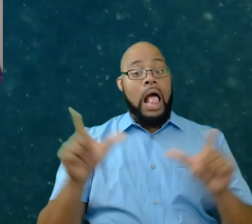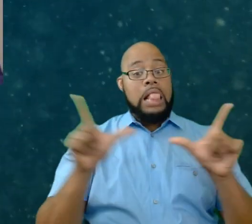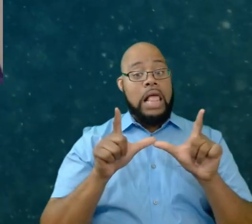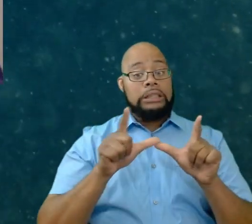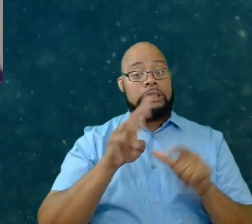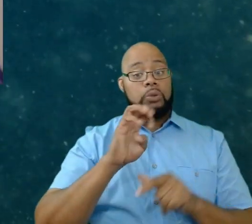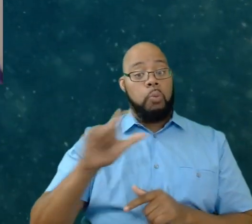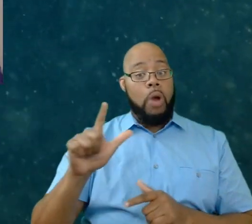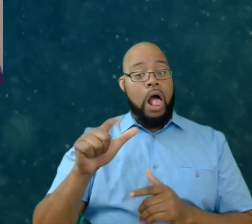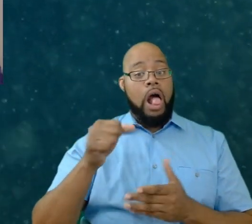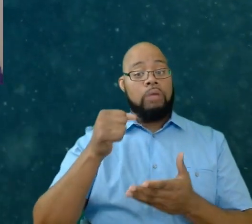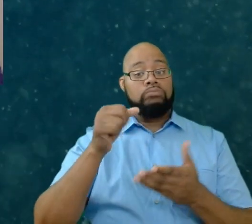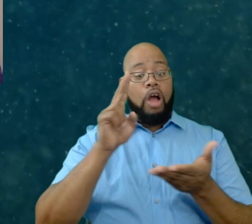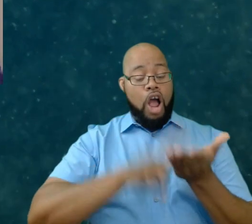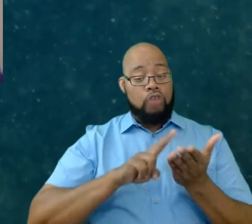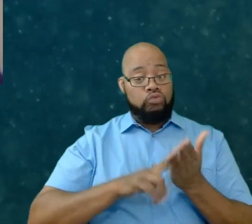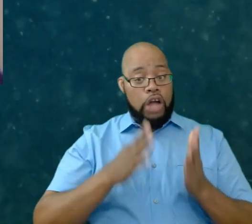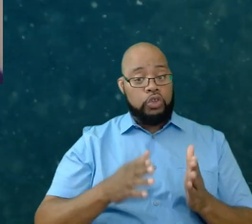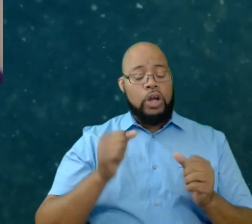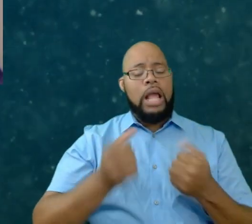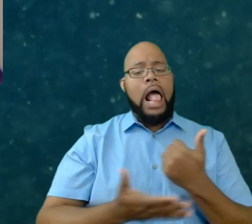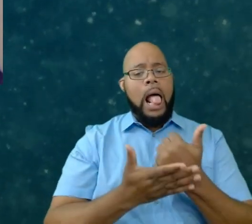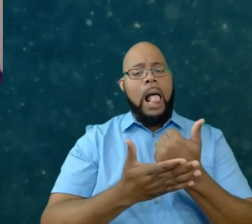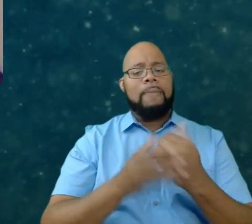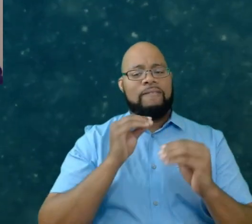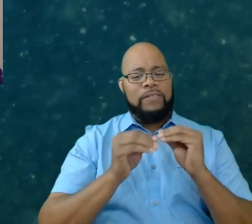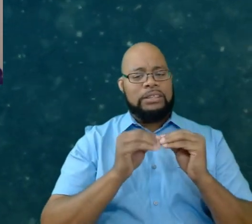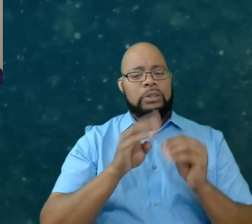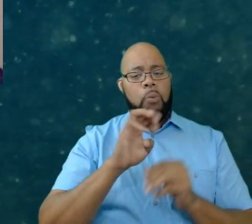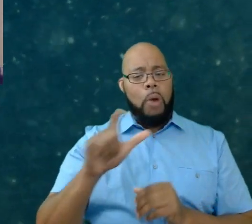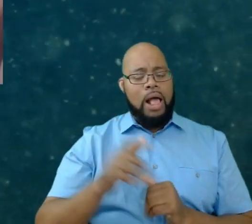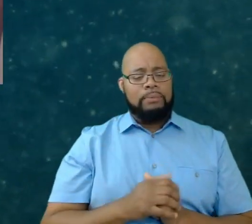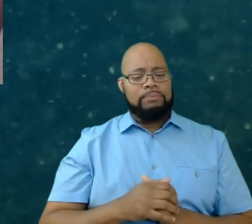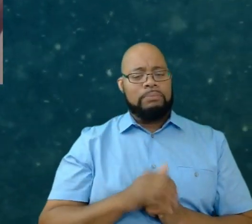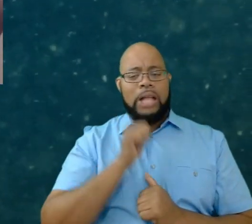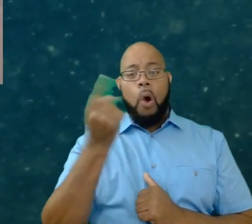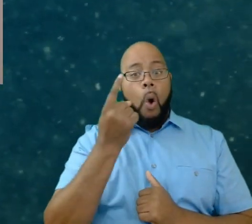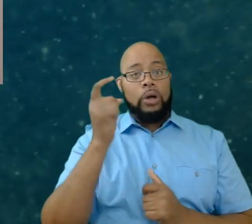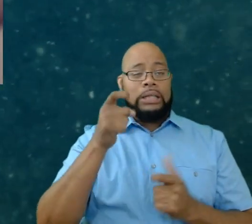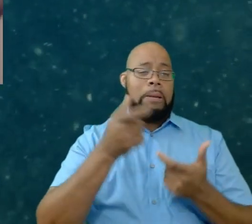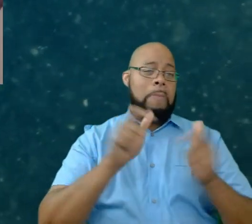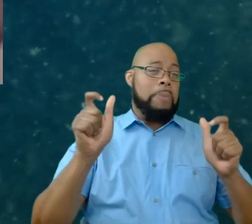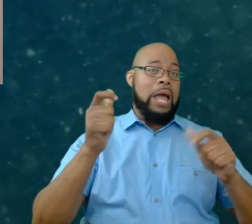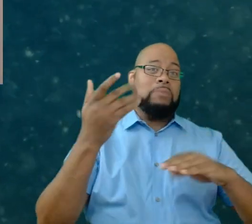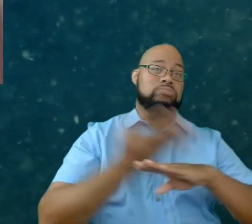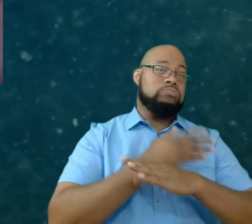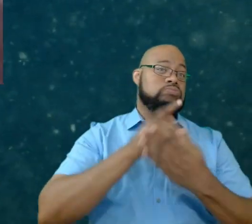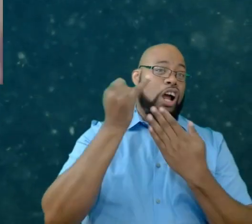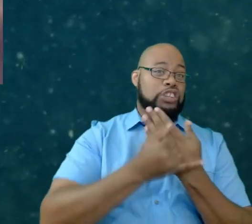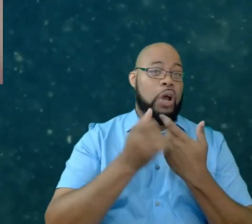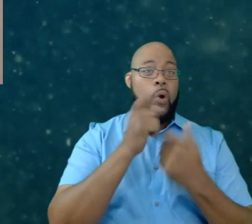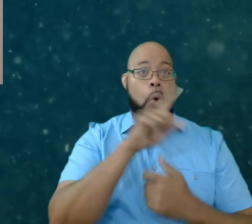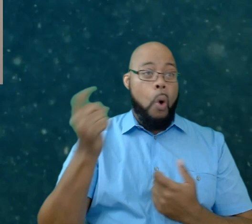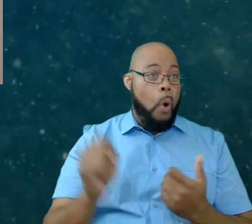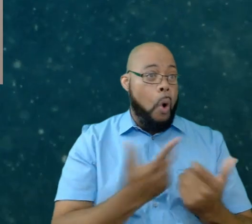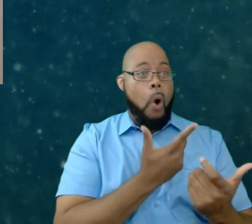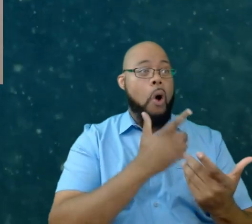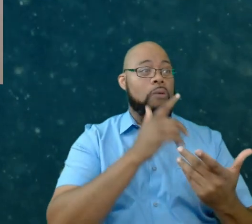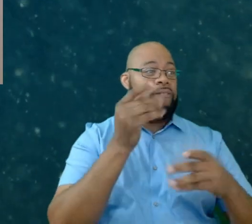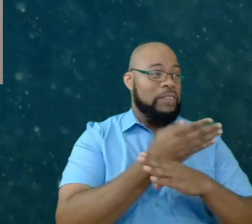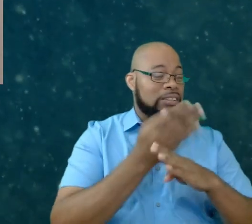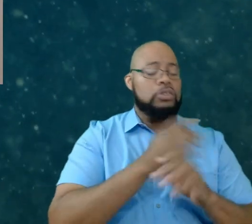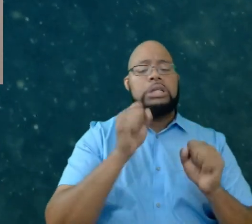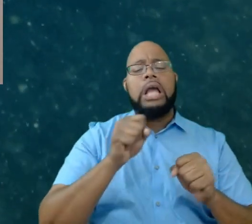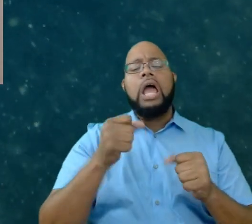And remember, a licensed well contractor can help fix your problems with your well. But it doesn't always need to be a grand scale thing. There are